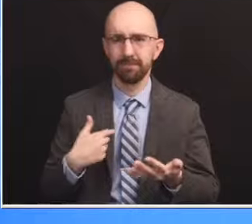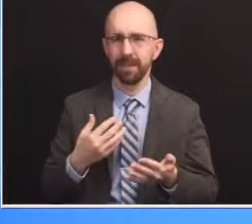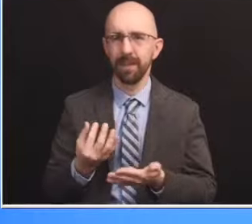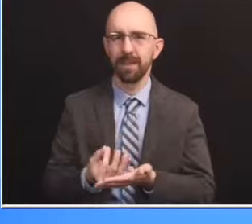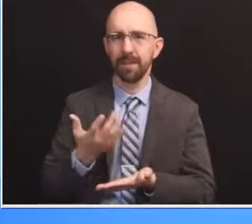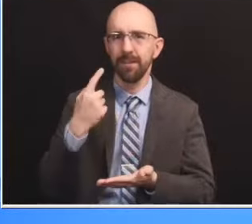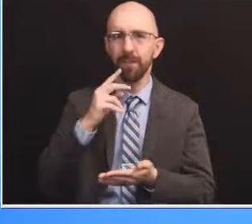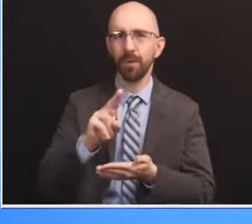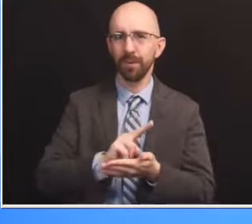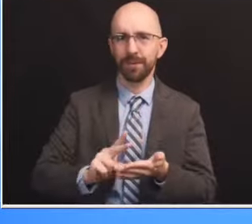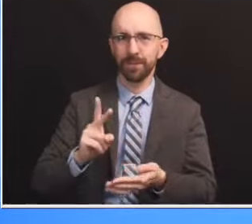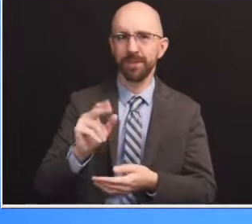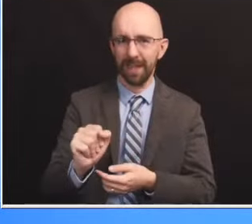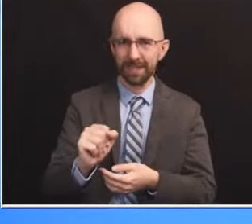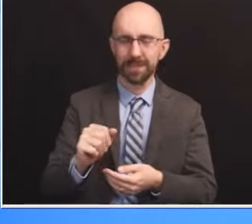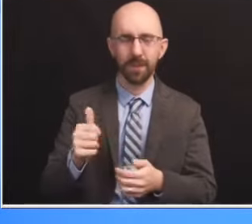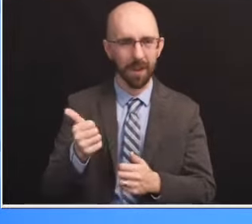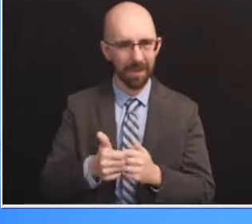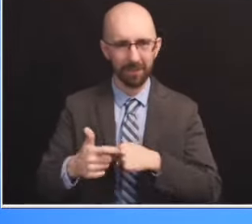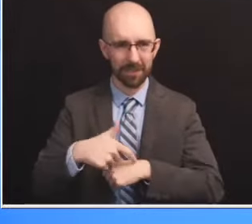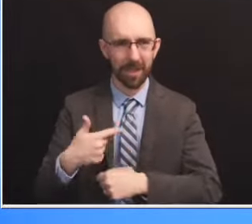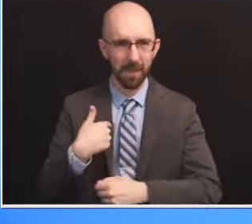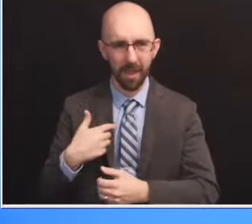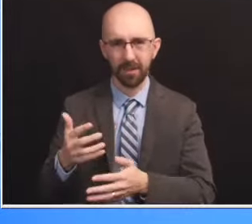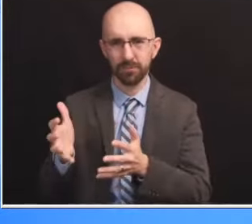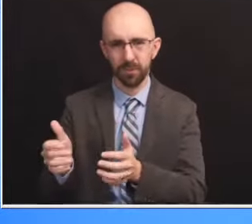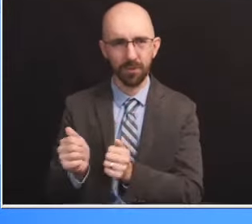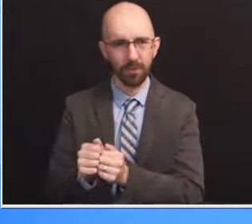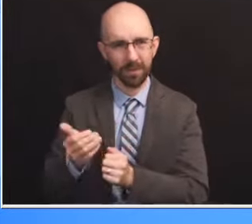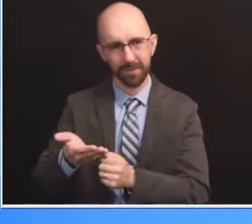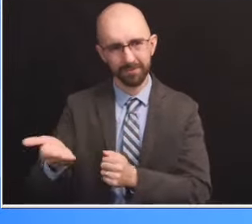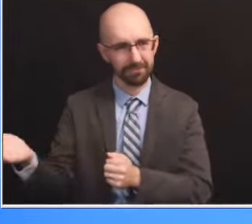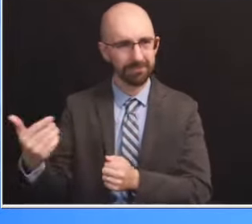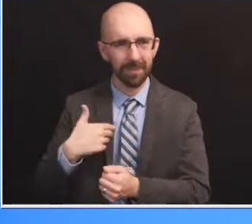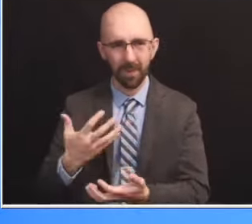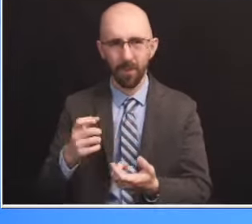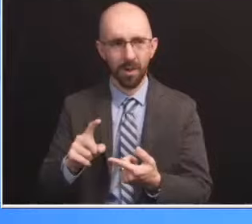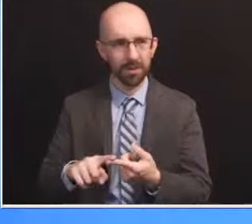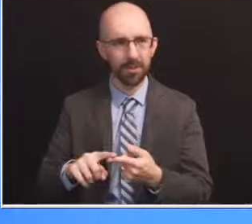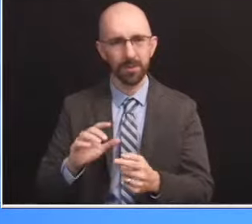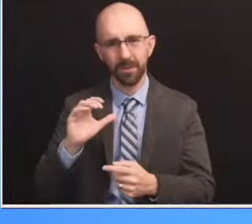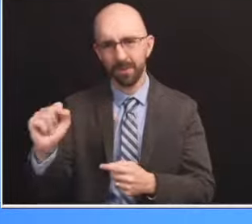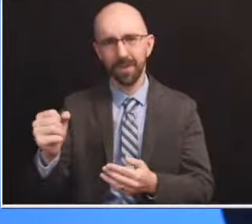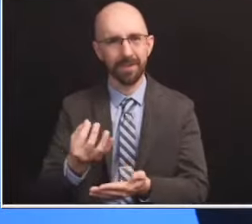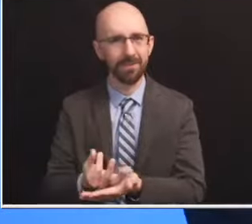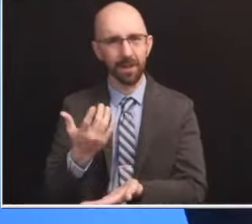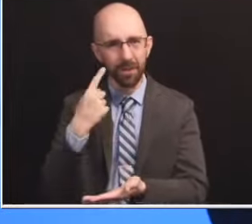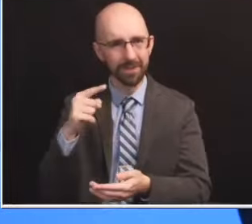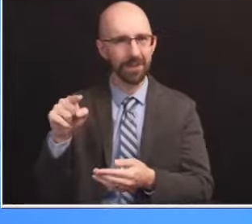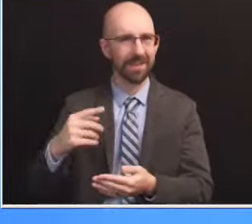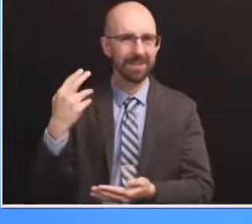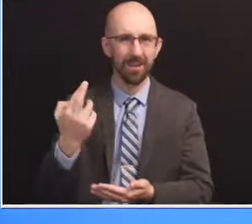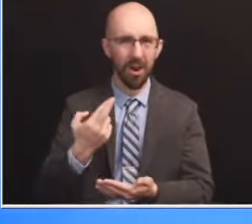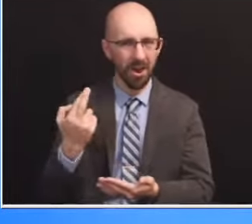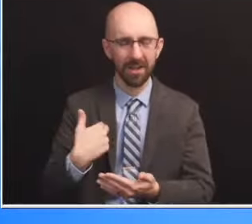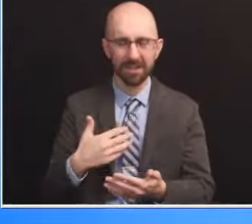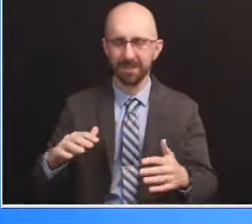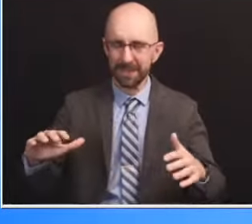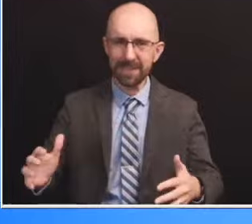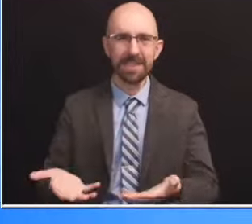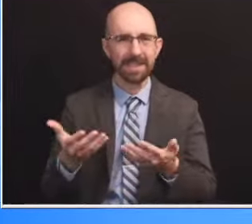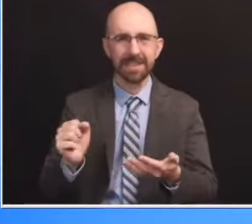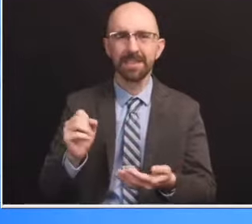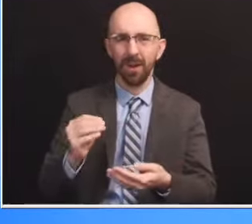and so every time that I talk with these guys, I want to go out and raise money for this cause. And so, you know, if you